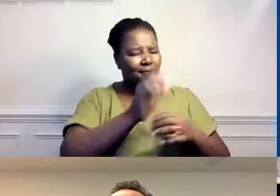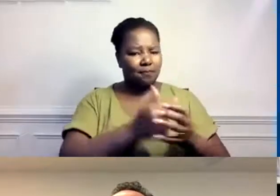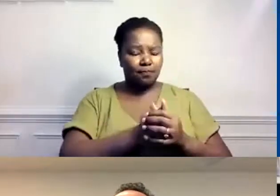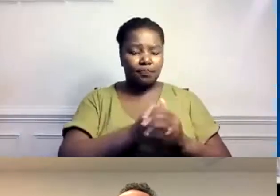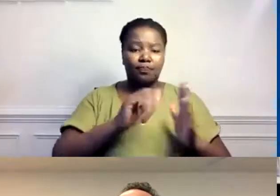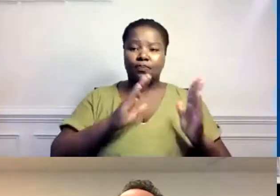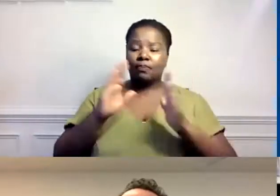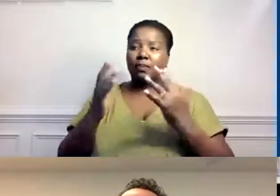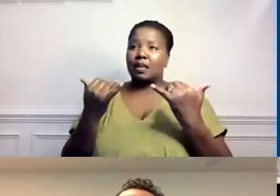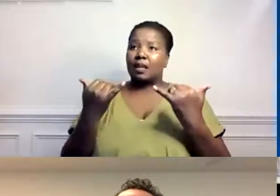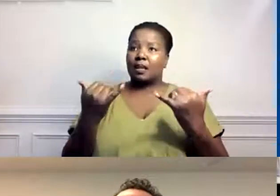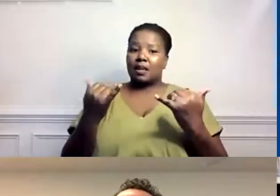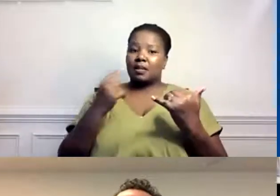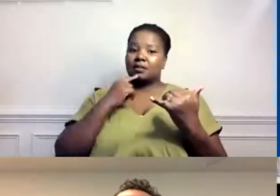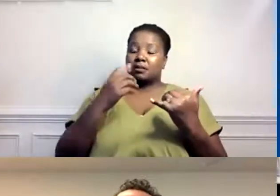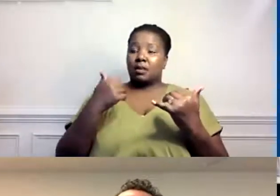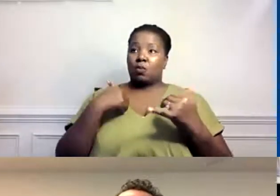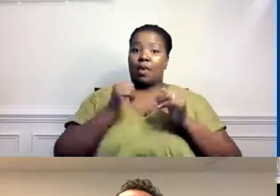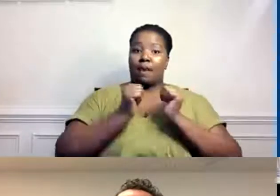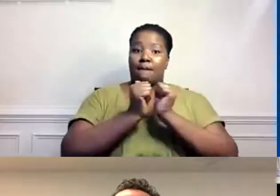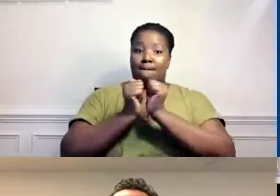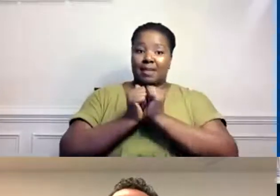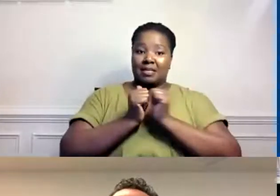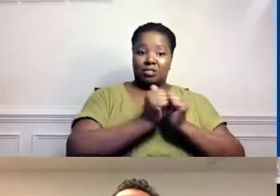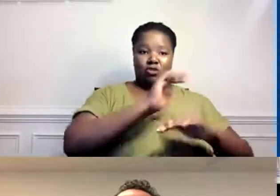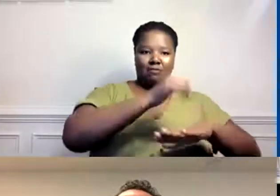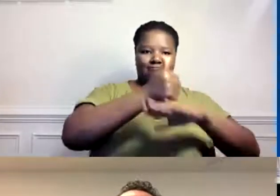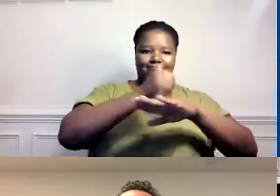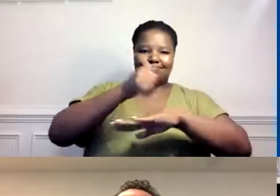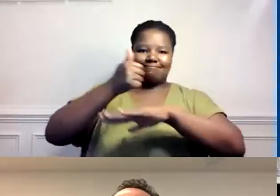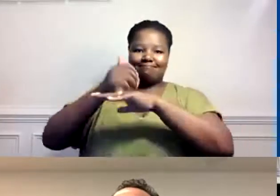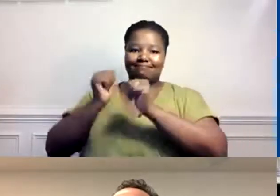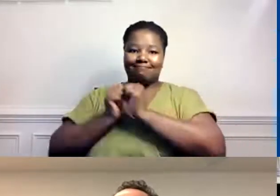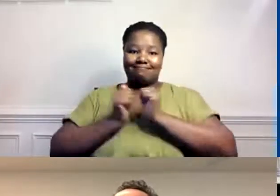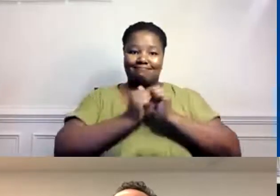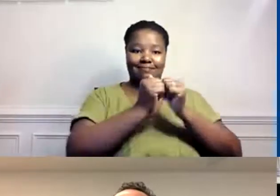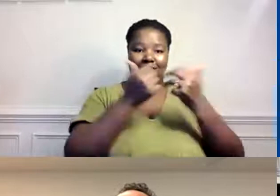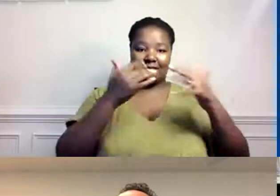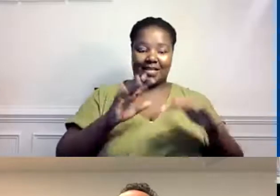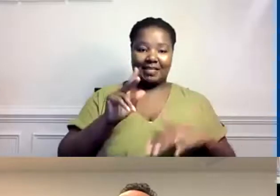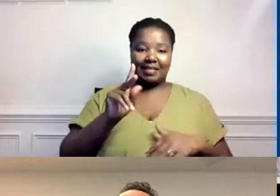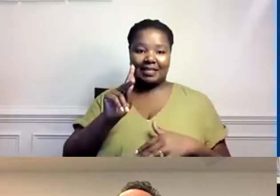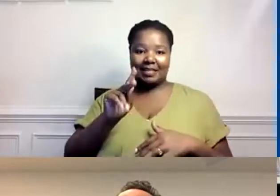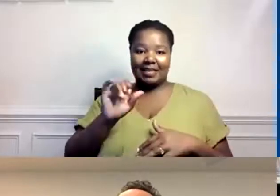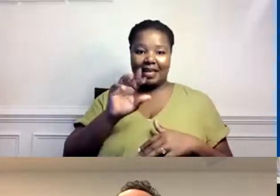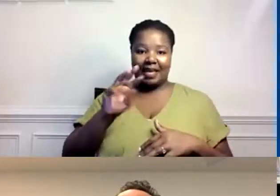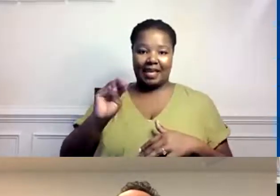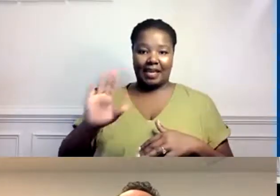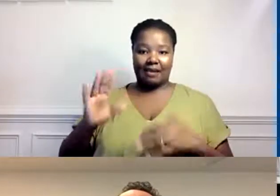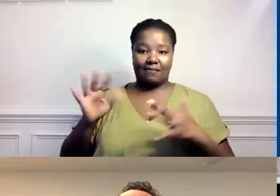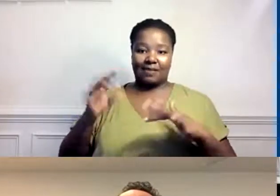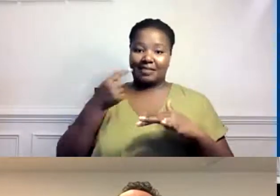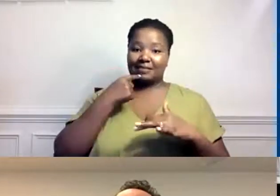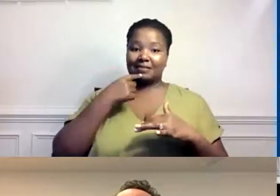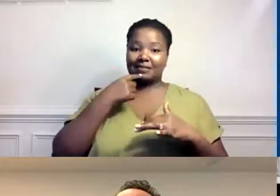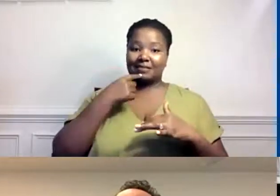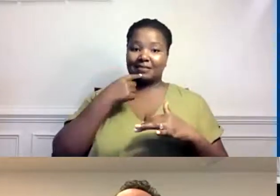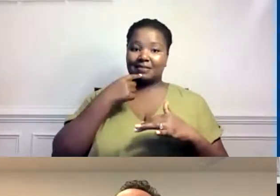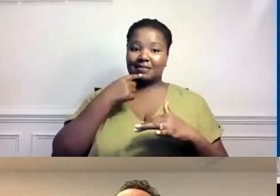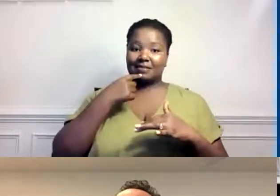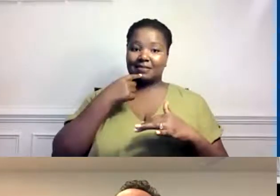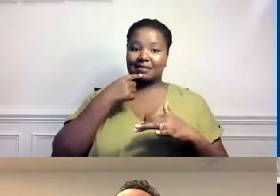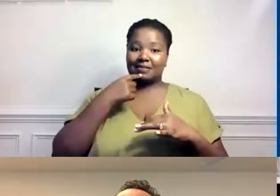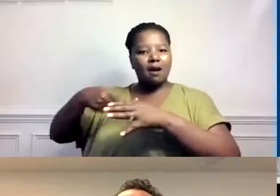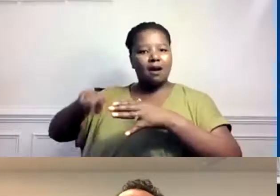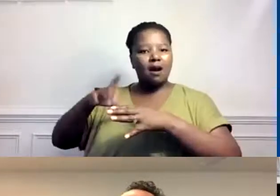particular looked at the partnerships we created. And I think as Kim and Jeanette were mentioning, we partnered with our vendors, and they were very important with